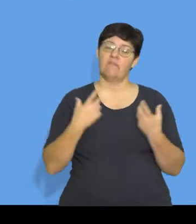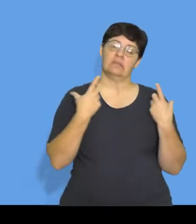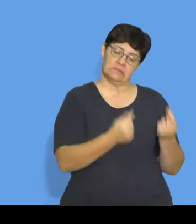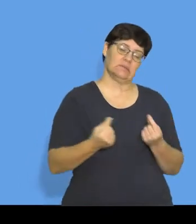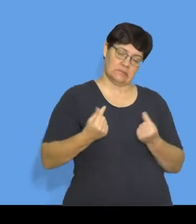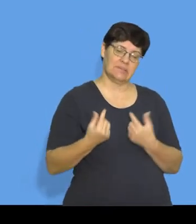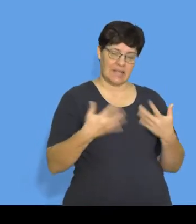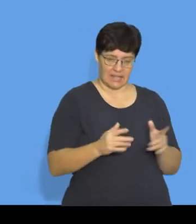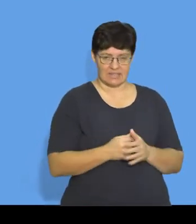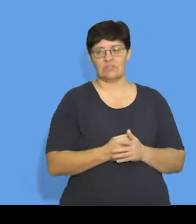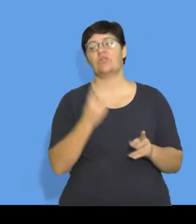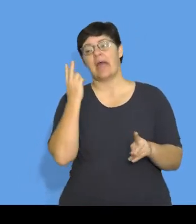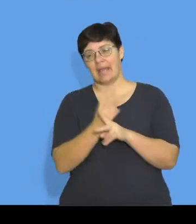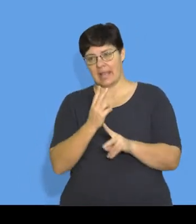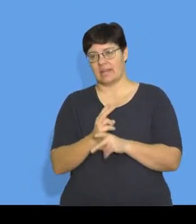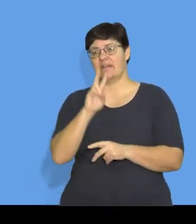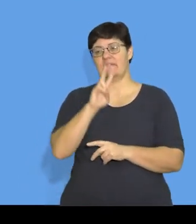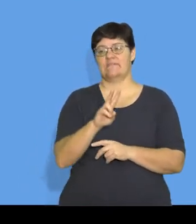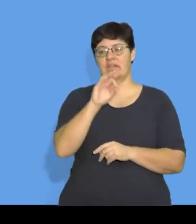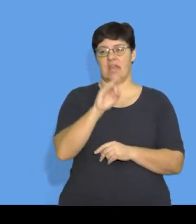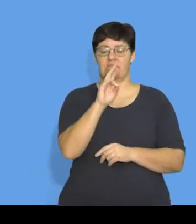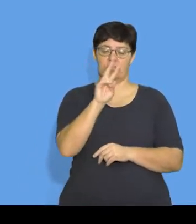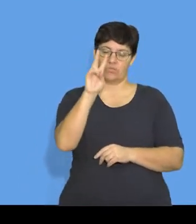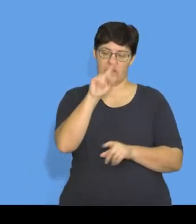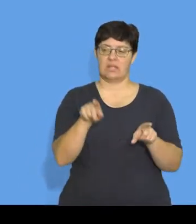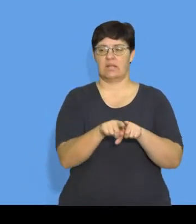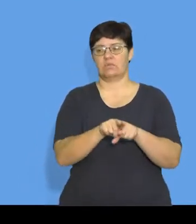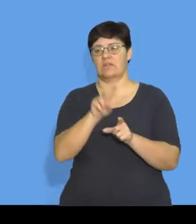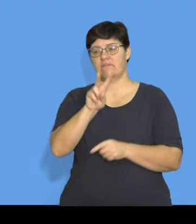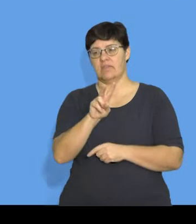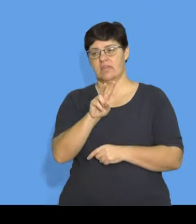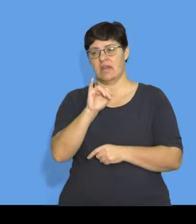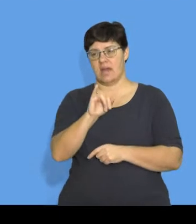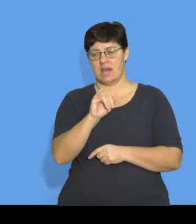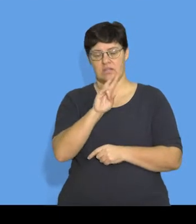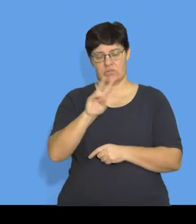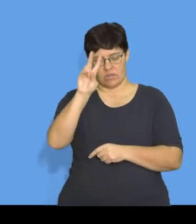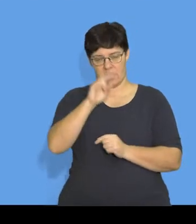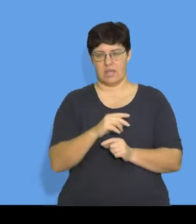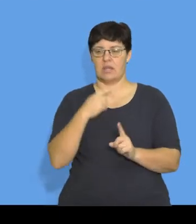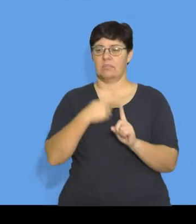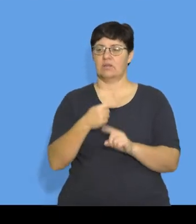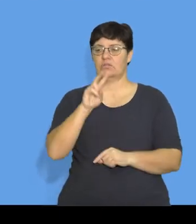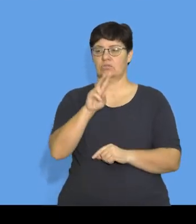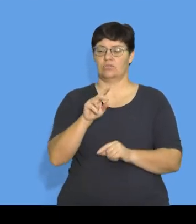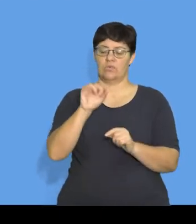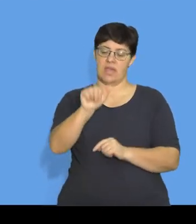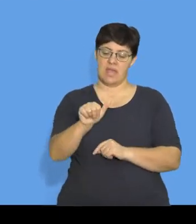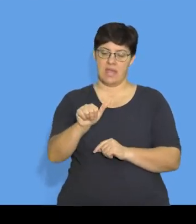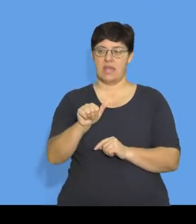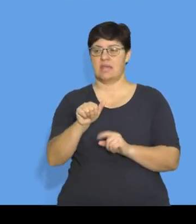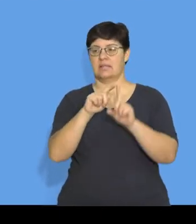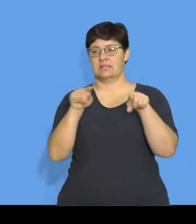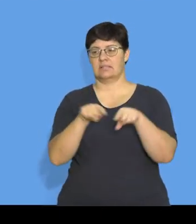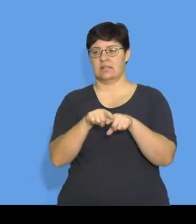we go VF squared, VI squared plus 2. Oops, don't forget the square. Delta Y,